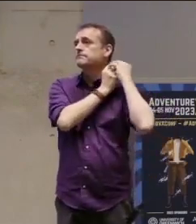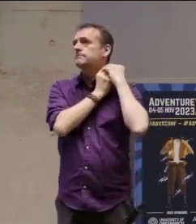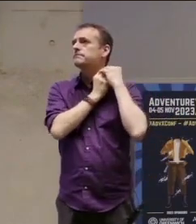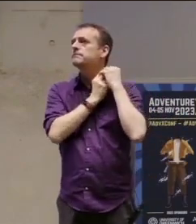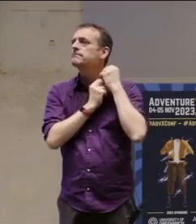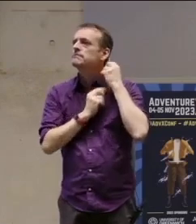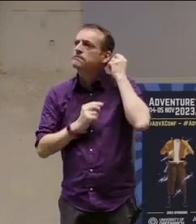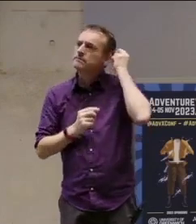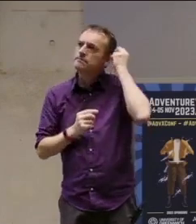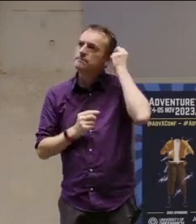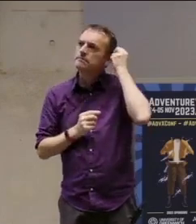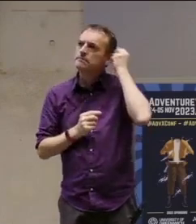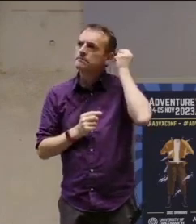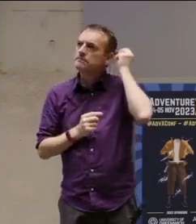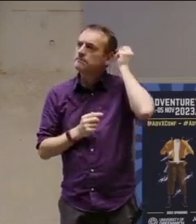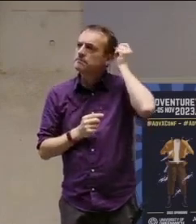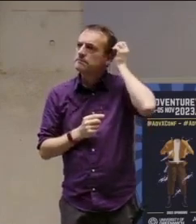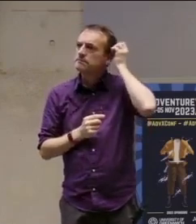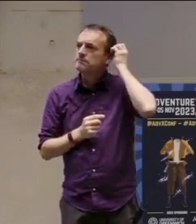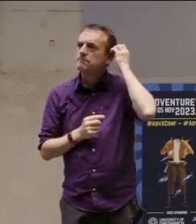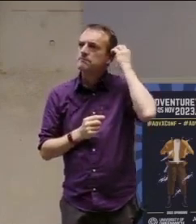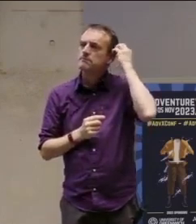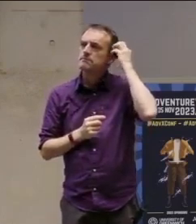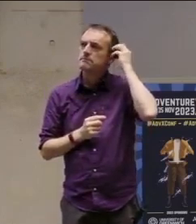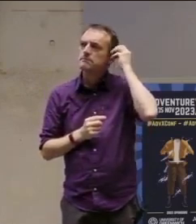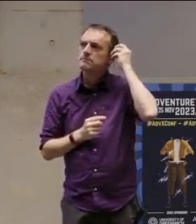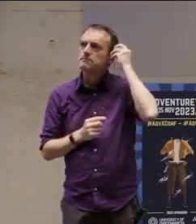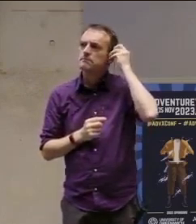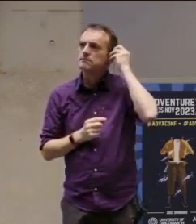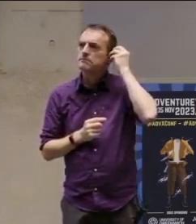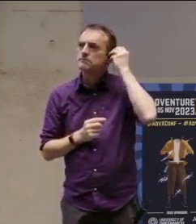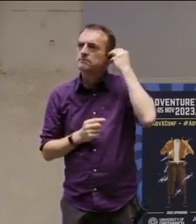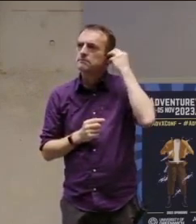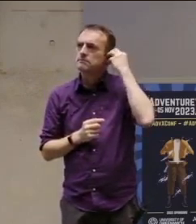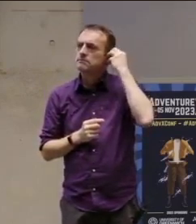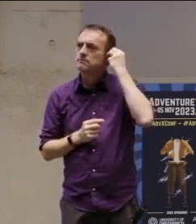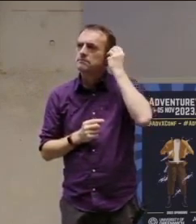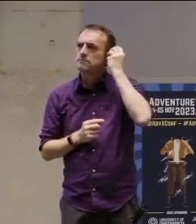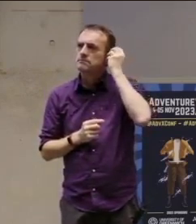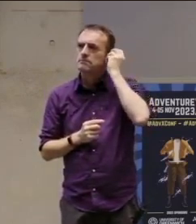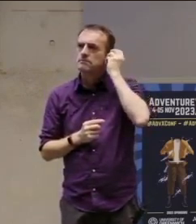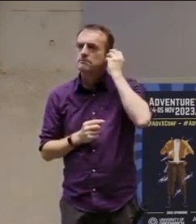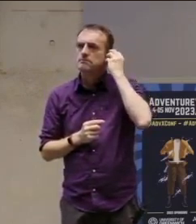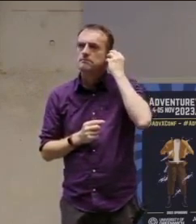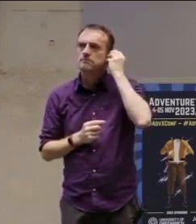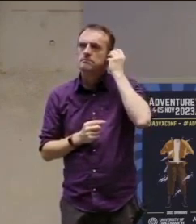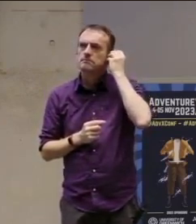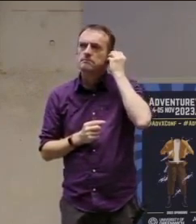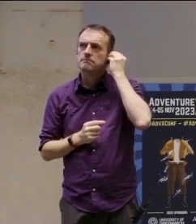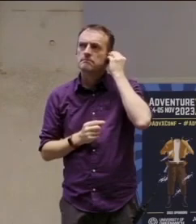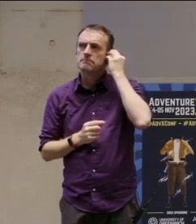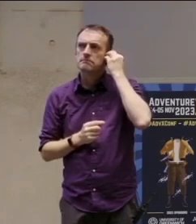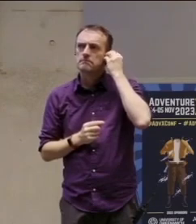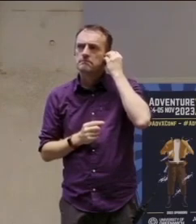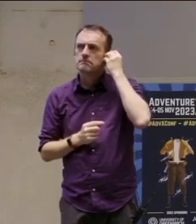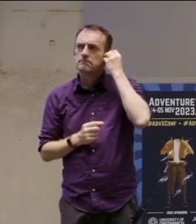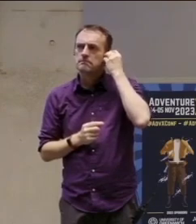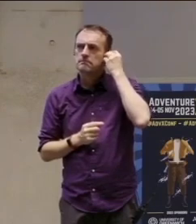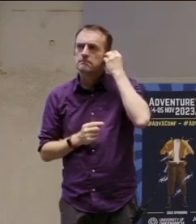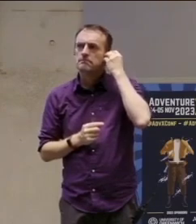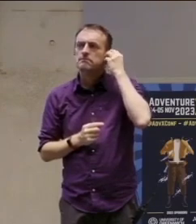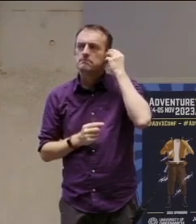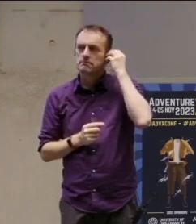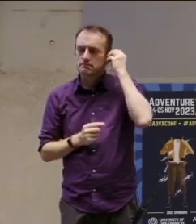Hello. Hey. I just wanted to check with you. What's the reaction been outside of London, outside